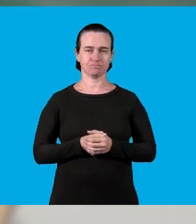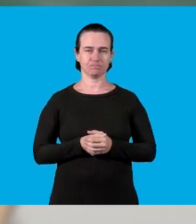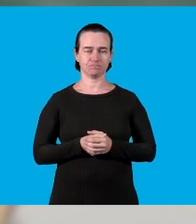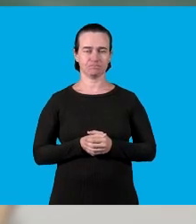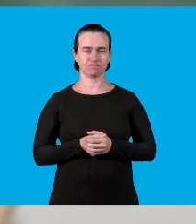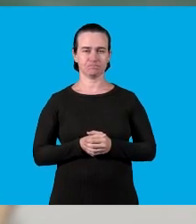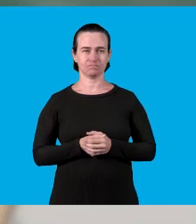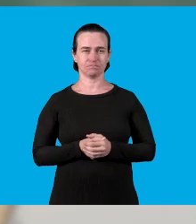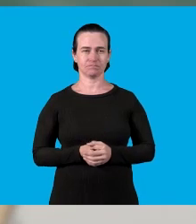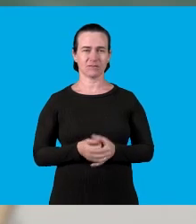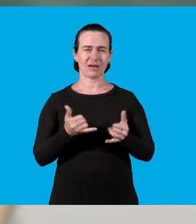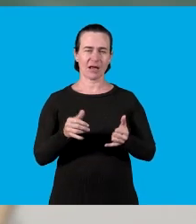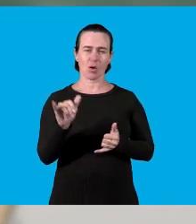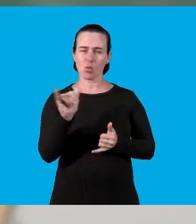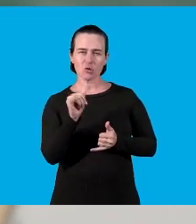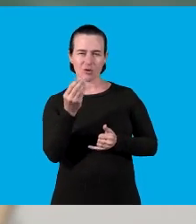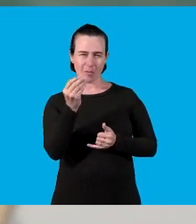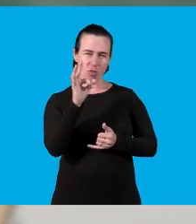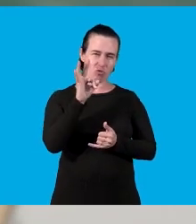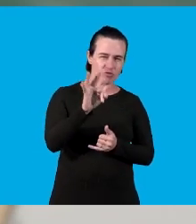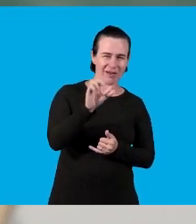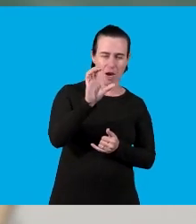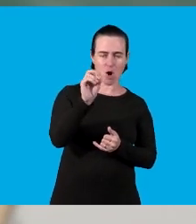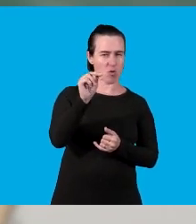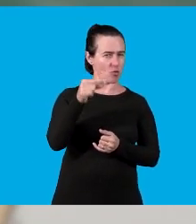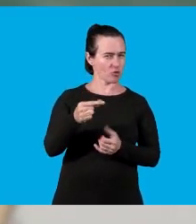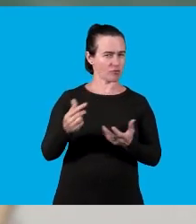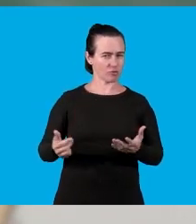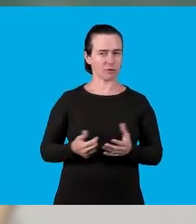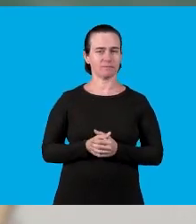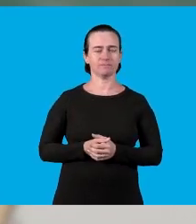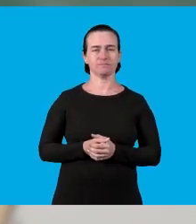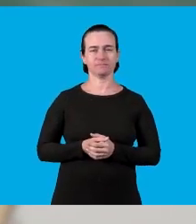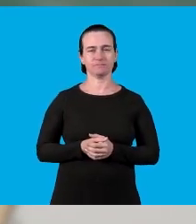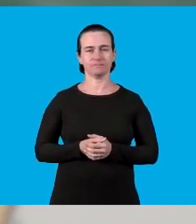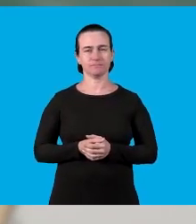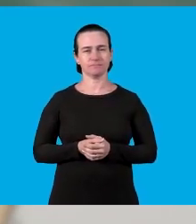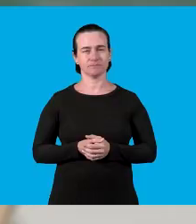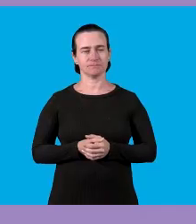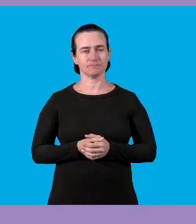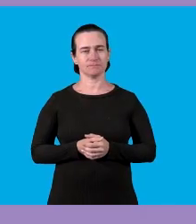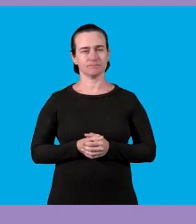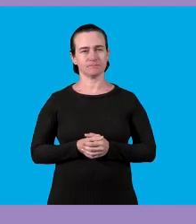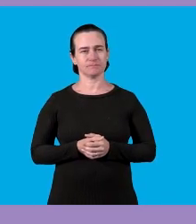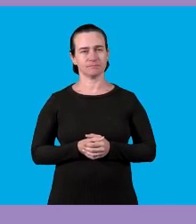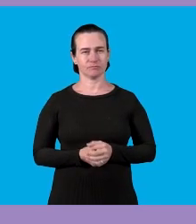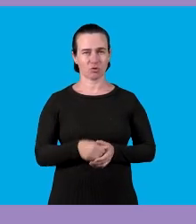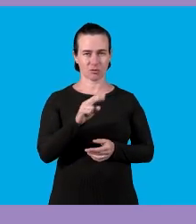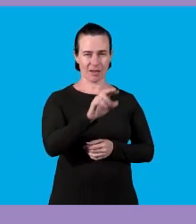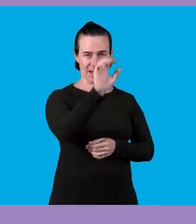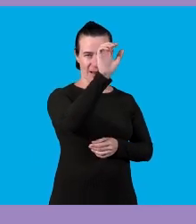let's look at the third pair of triangles that are congruent. I am looking at